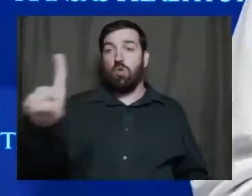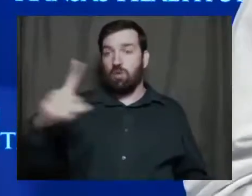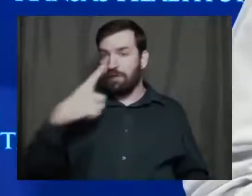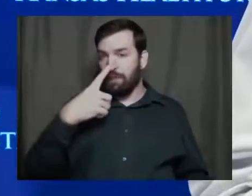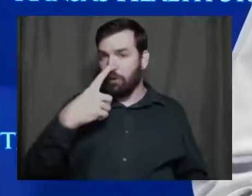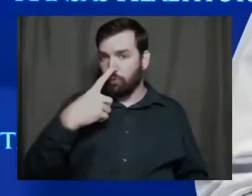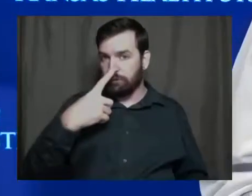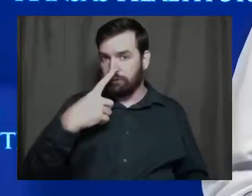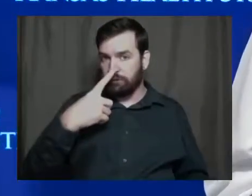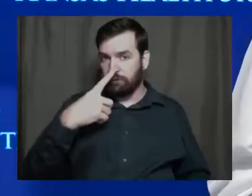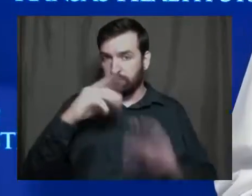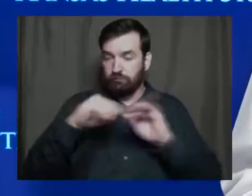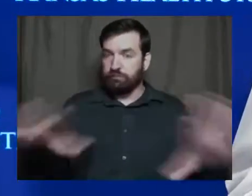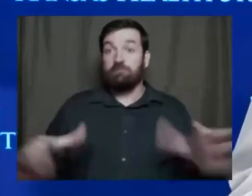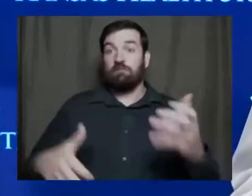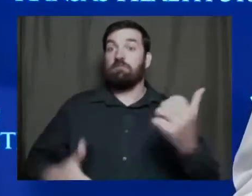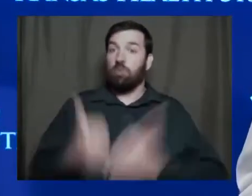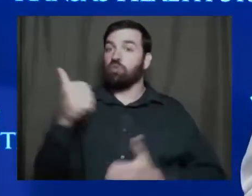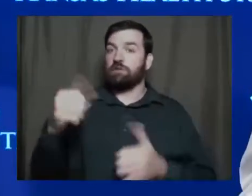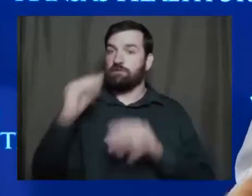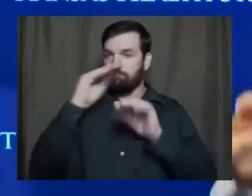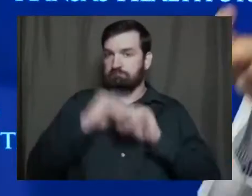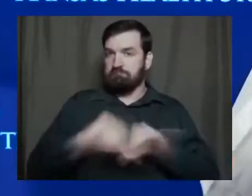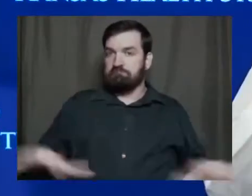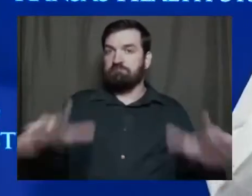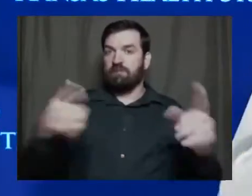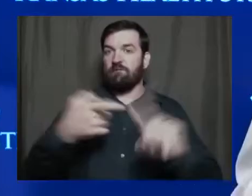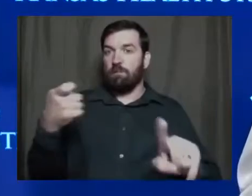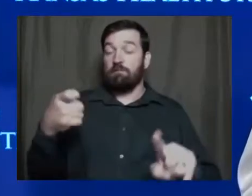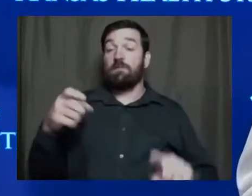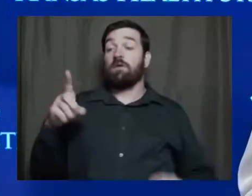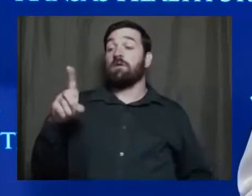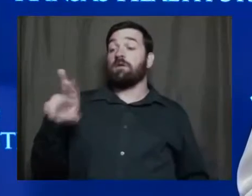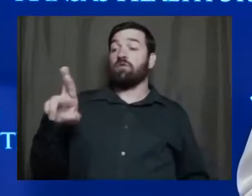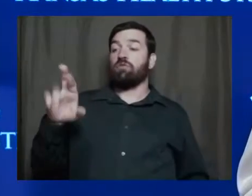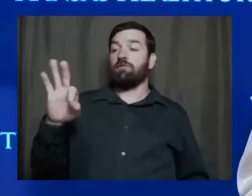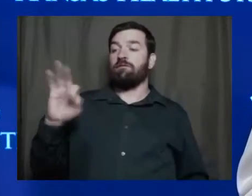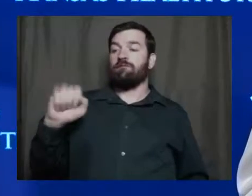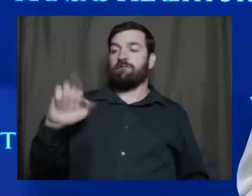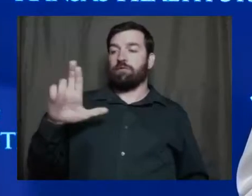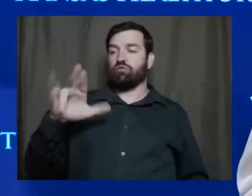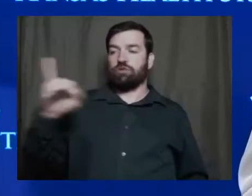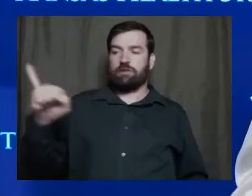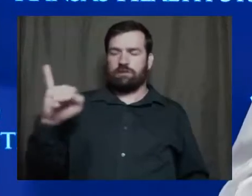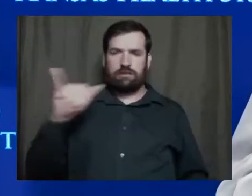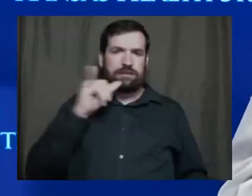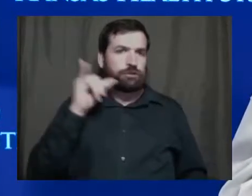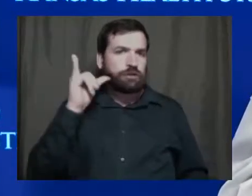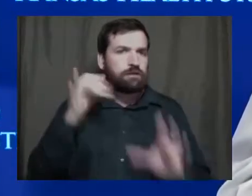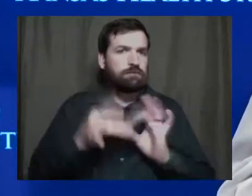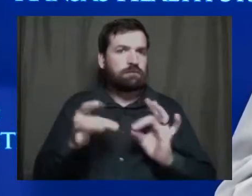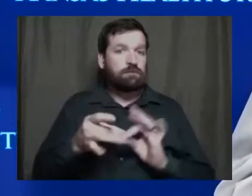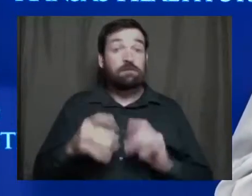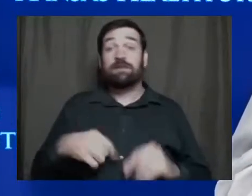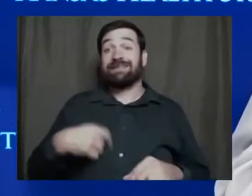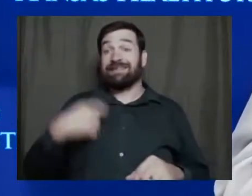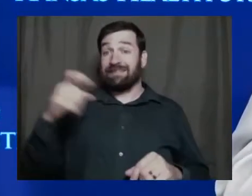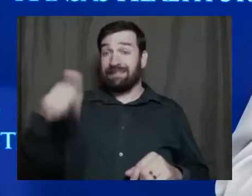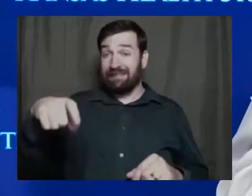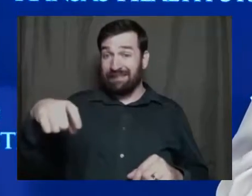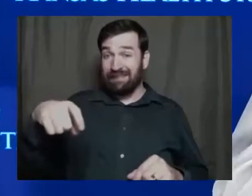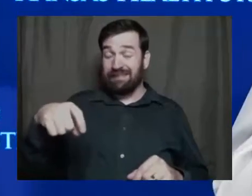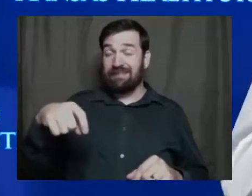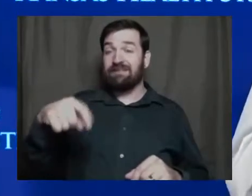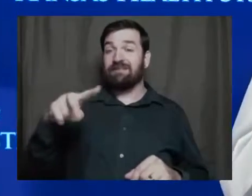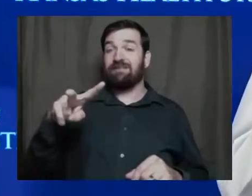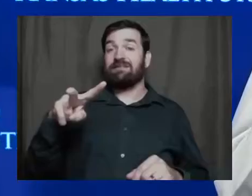part of your transmission comes from. And in fact, Dr. Fauci said, I think yesterday on Meet the Press, he's like, yeah, what we really need is a vaccine that's going to cut back on